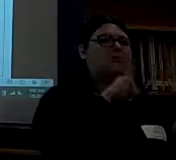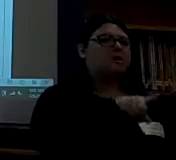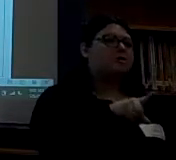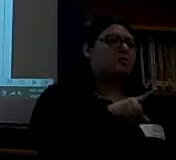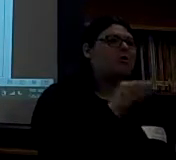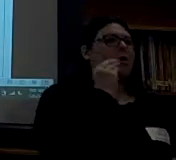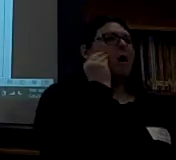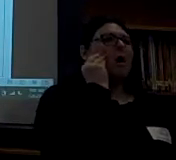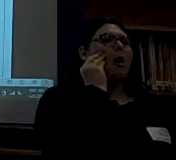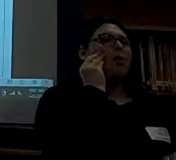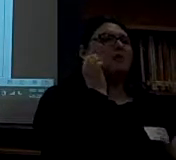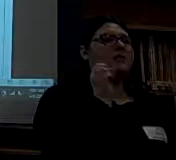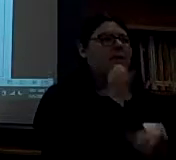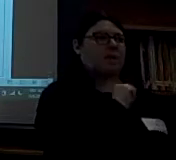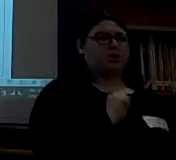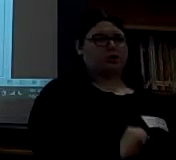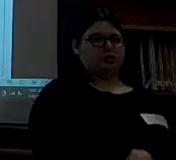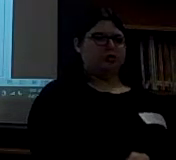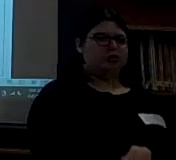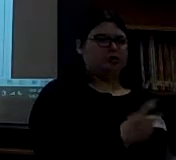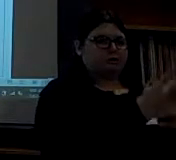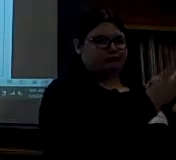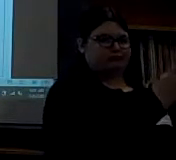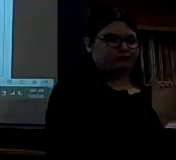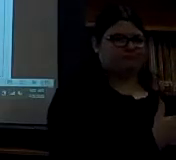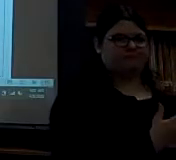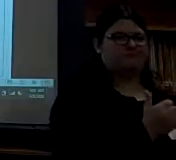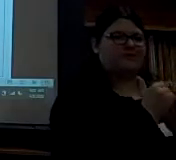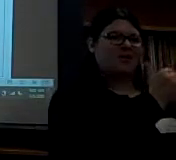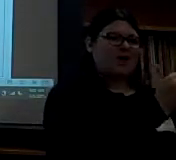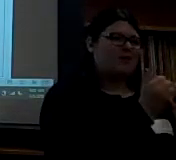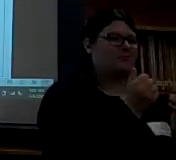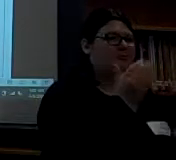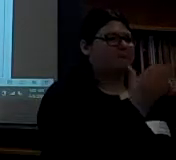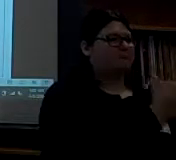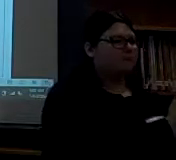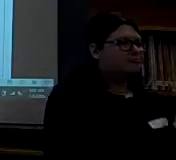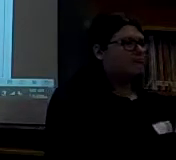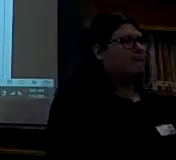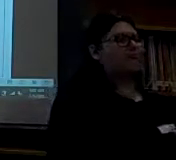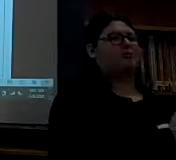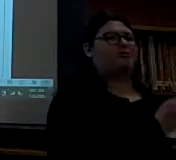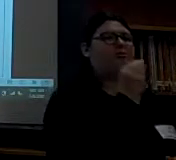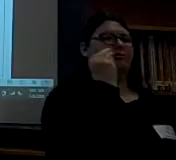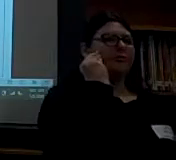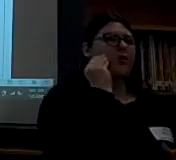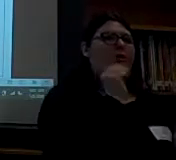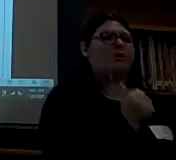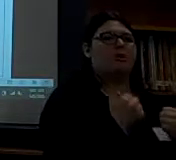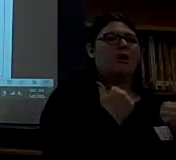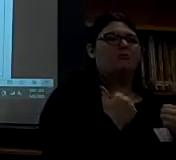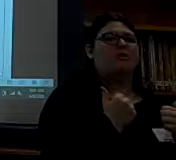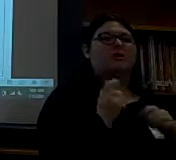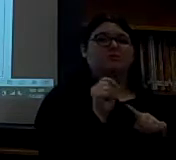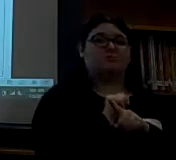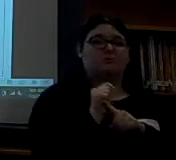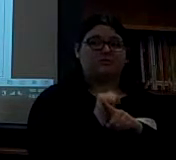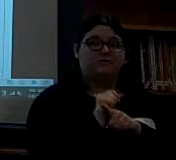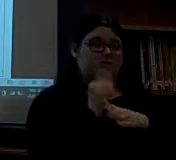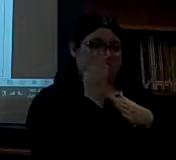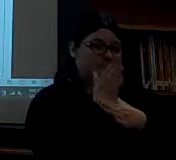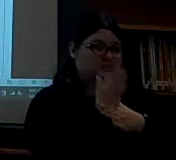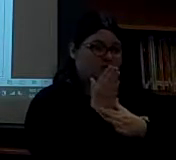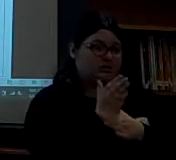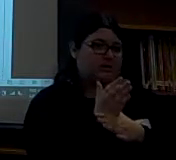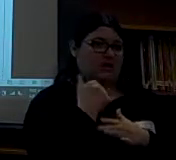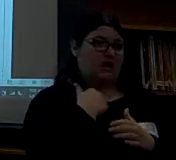nanny. I was helping improve the family dynamics. And then I was also trained as a traditional psychotherapist. And I worked with a lot of the really